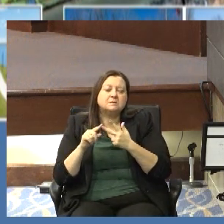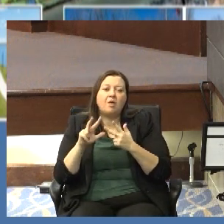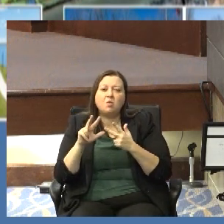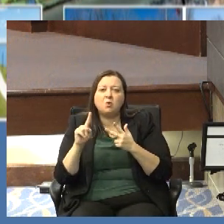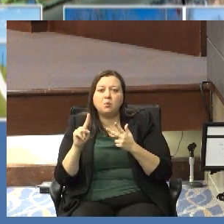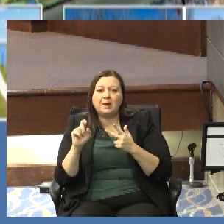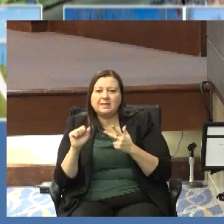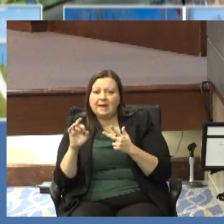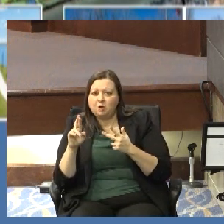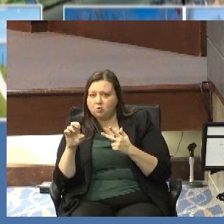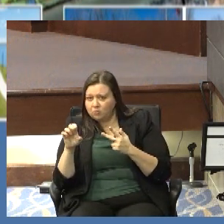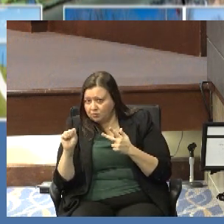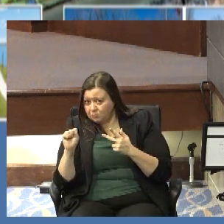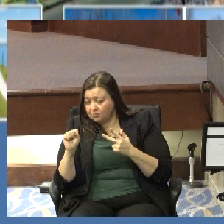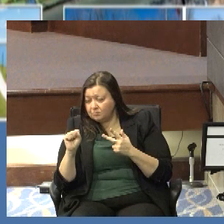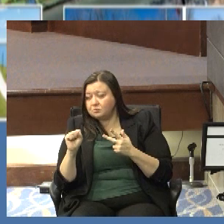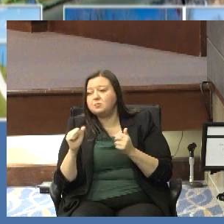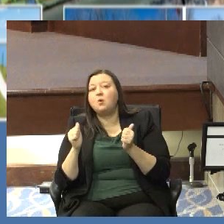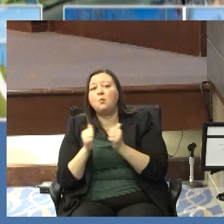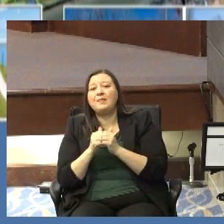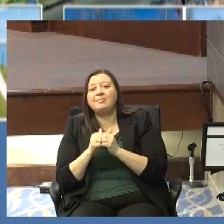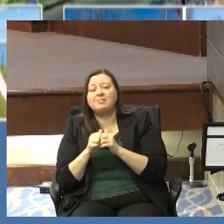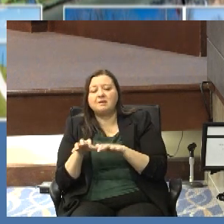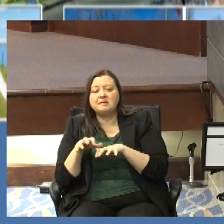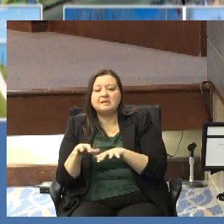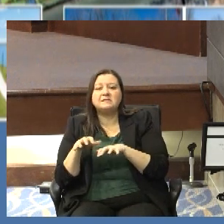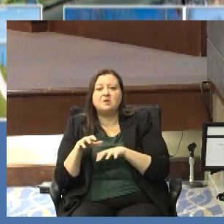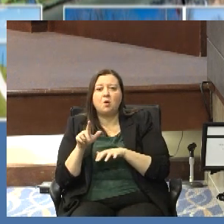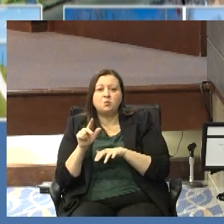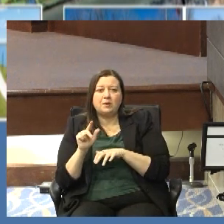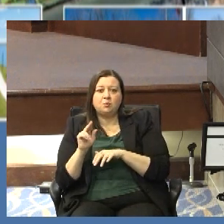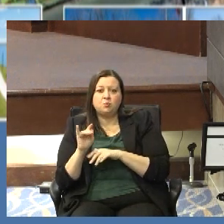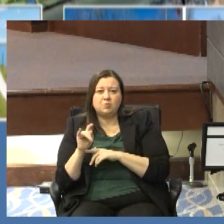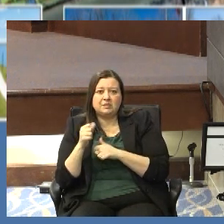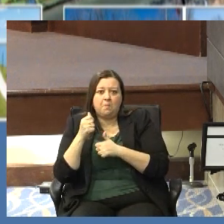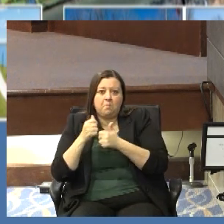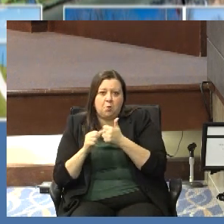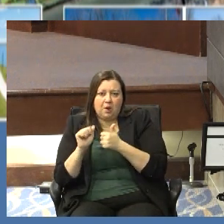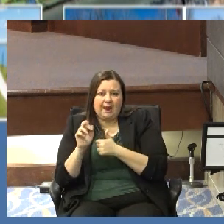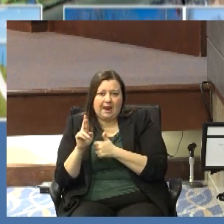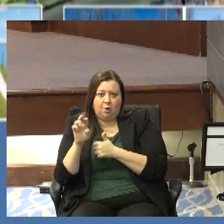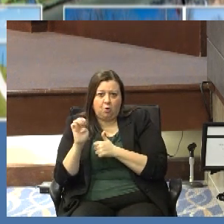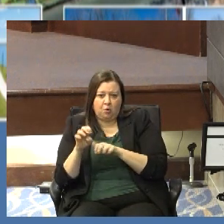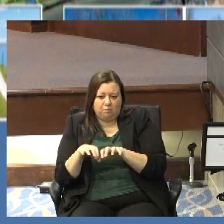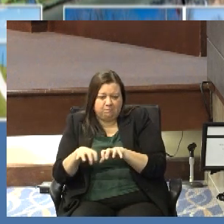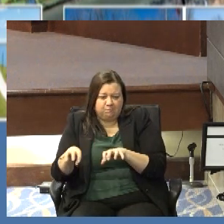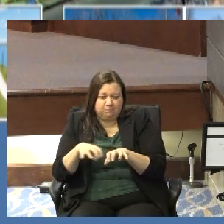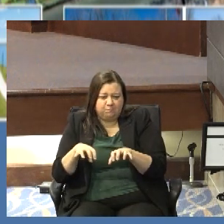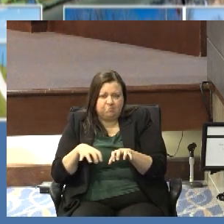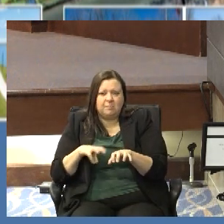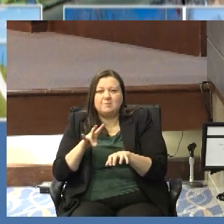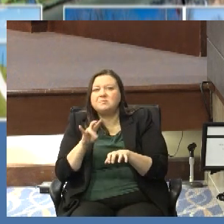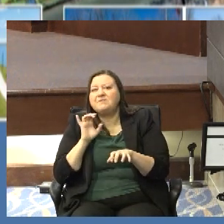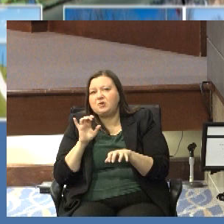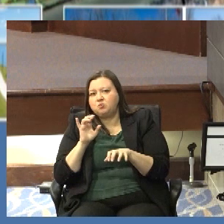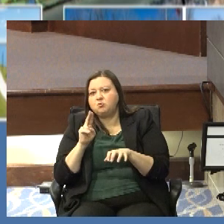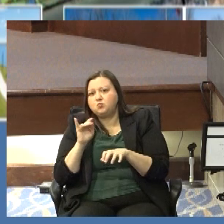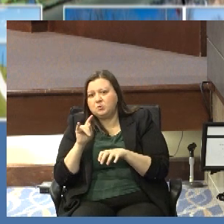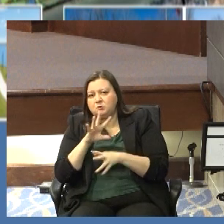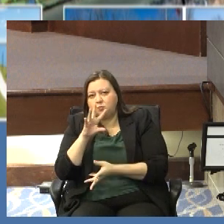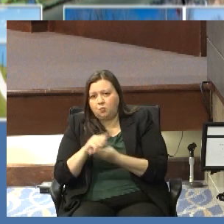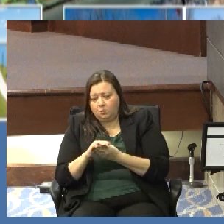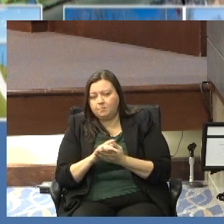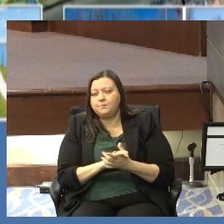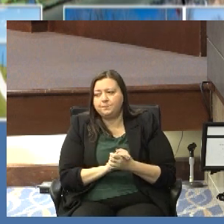acres, with a density of 23 units an acre, which is about 700 units total.